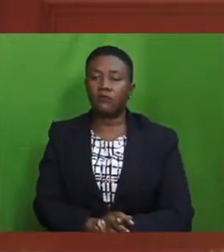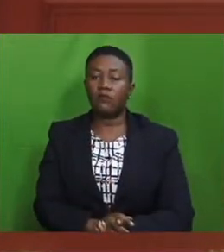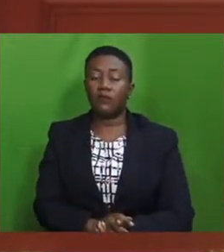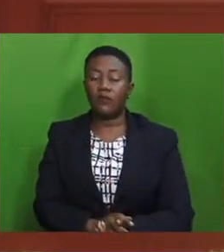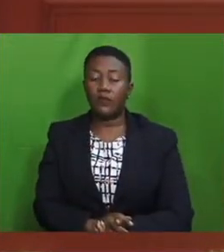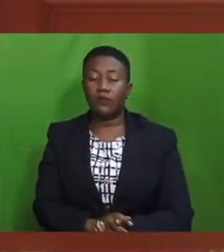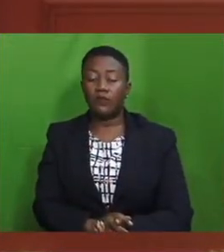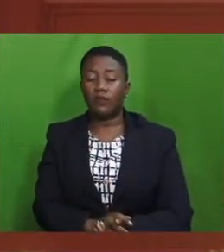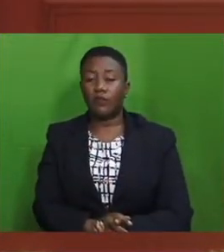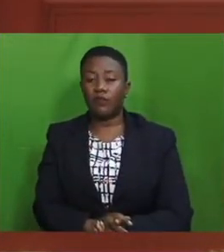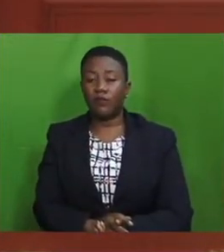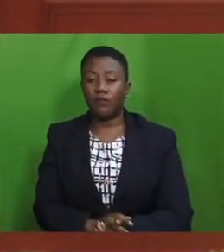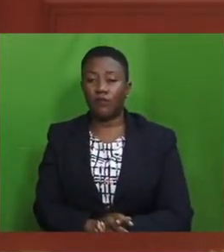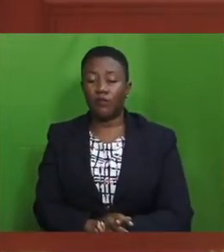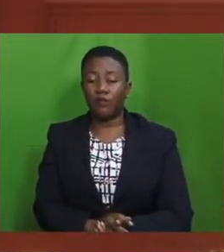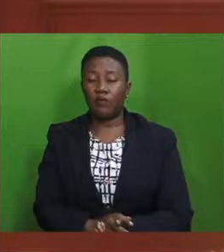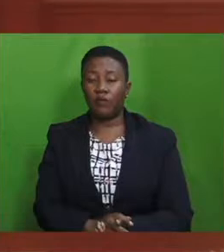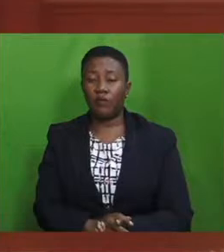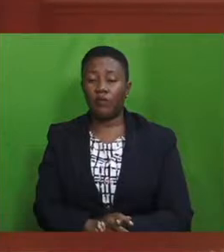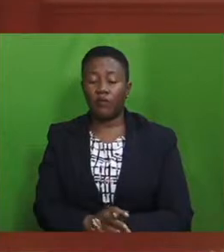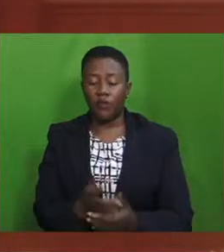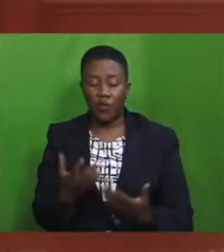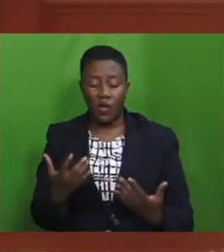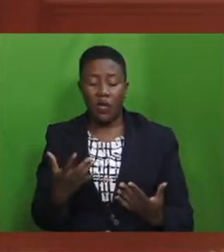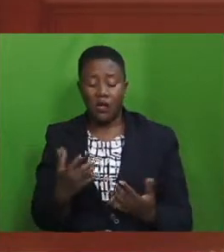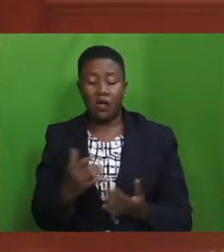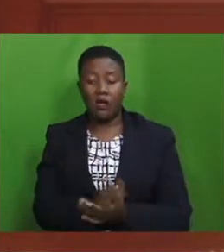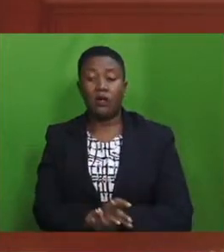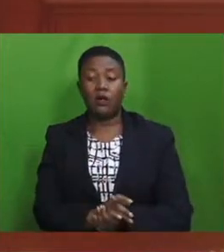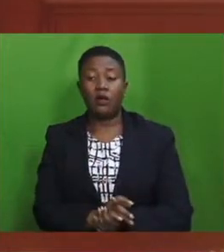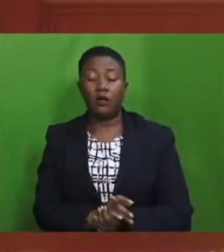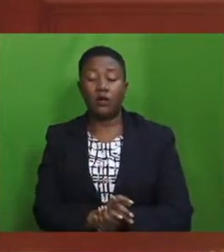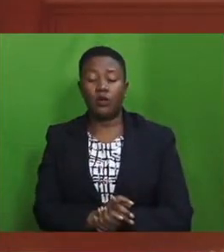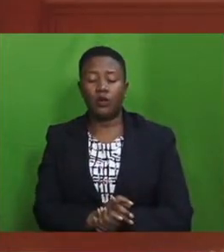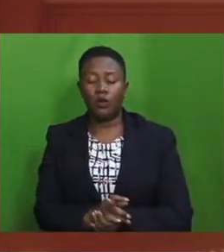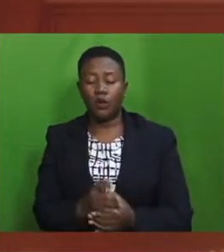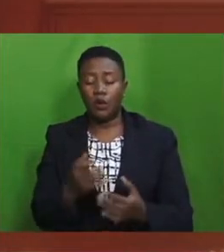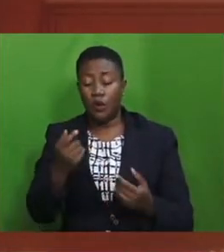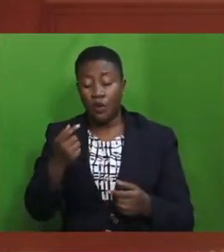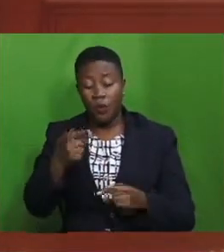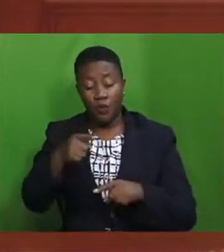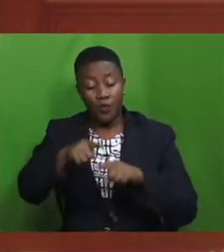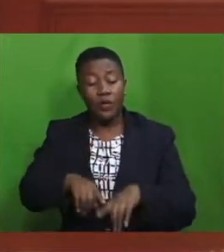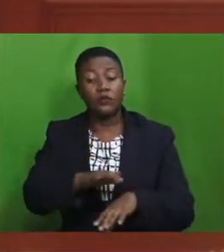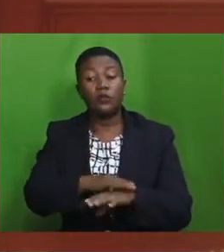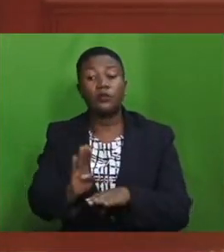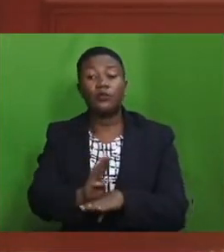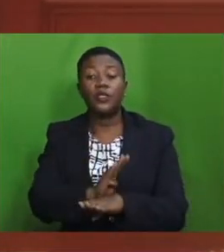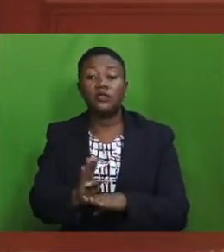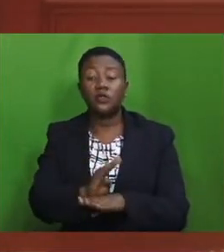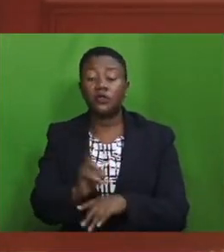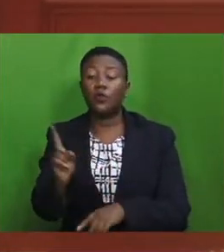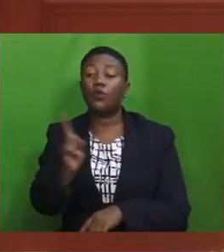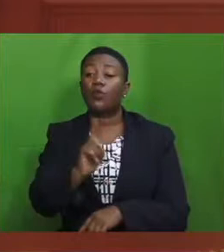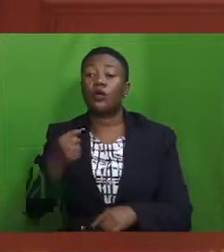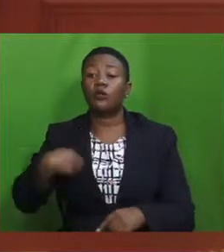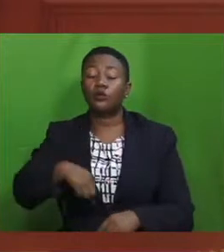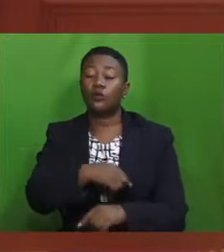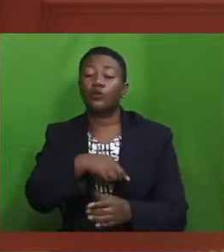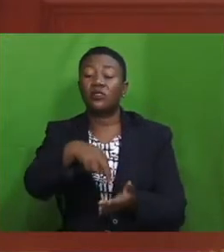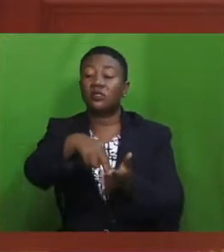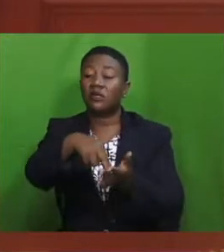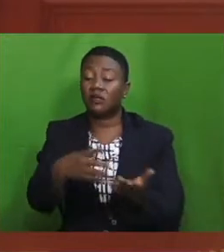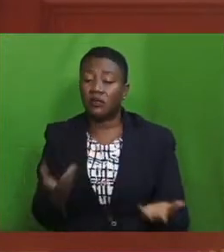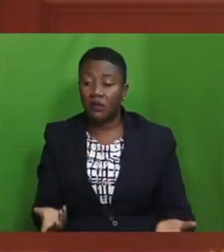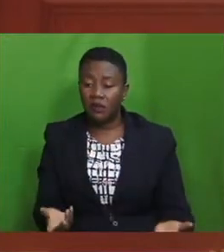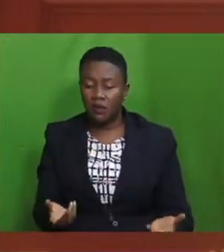On the ease of doing business, where do we stand as a country? And Mr. Speaker,